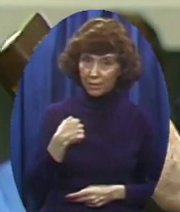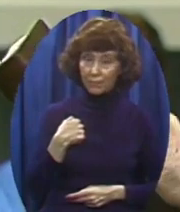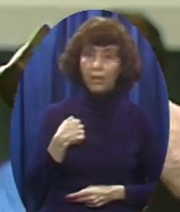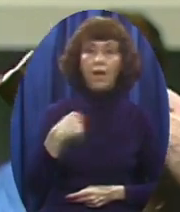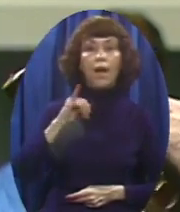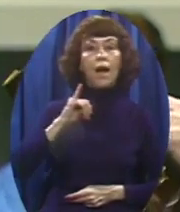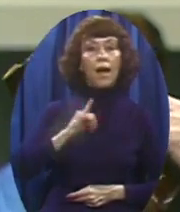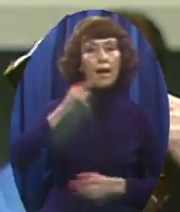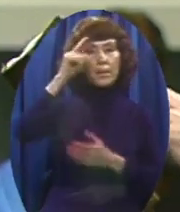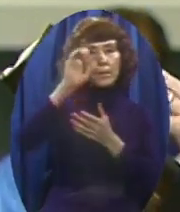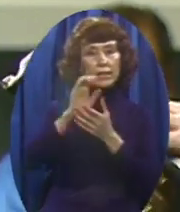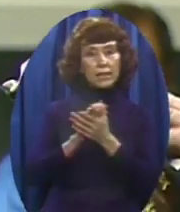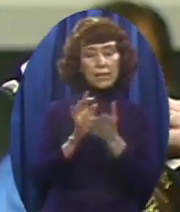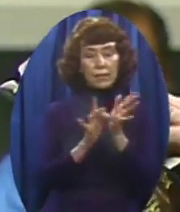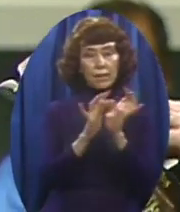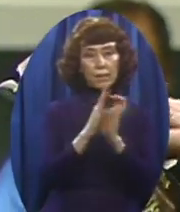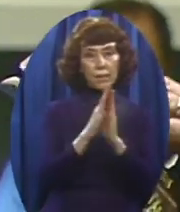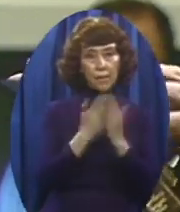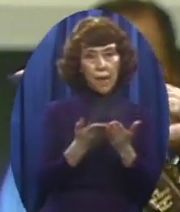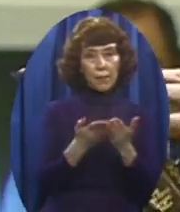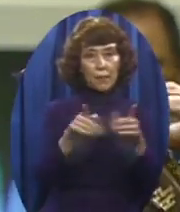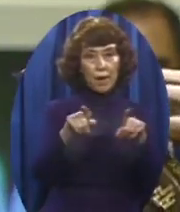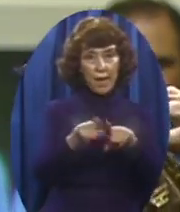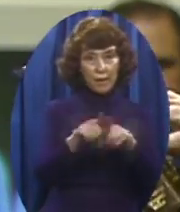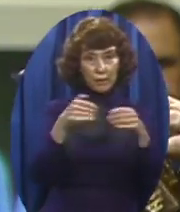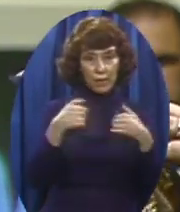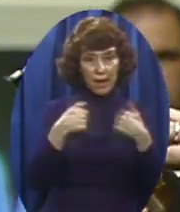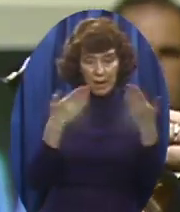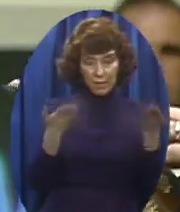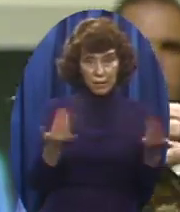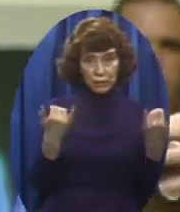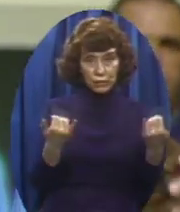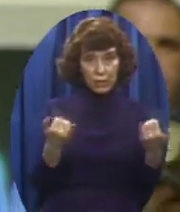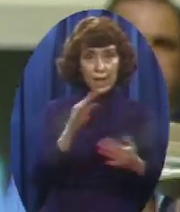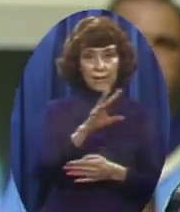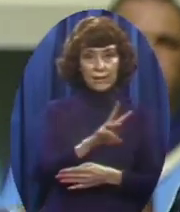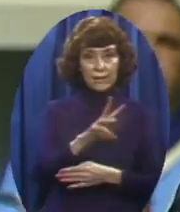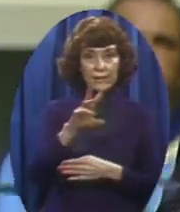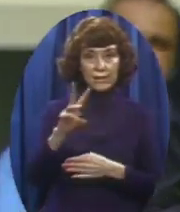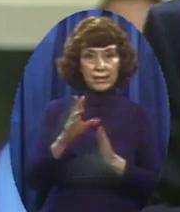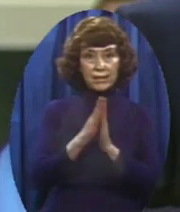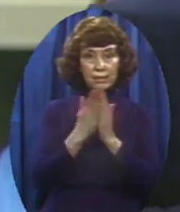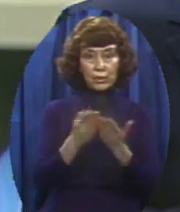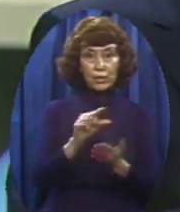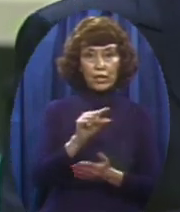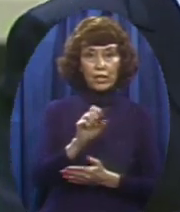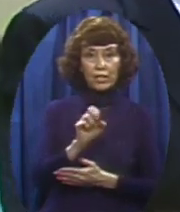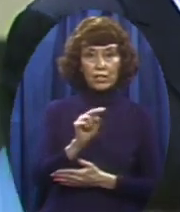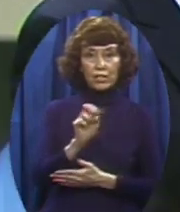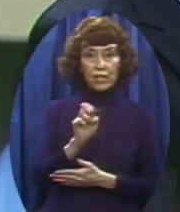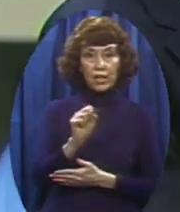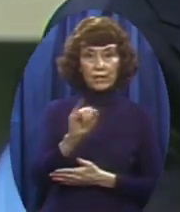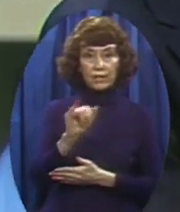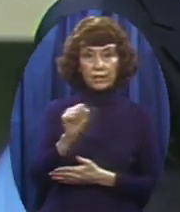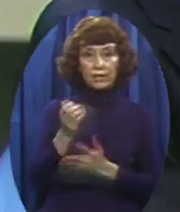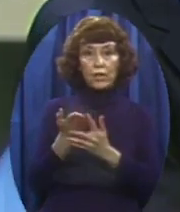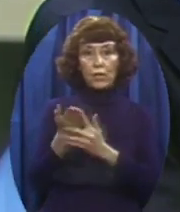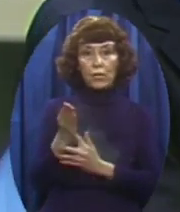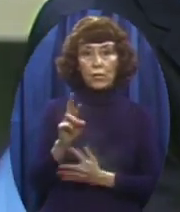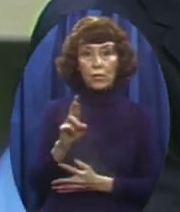Bible, as we have it today, 66 books, Genesis through Revelation,